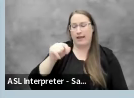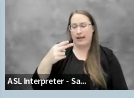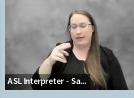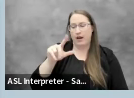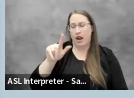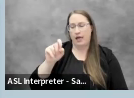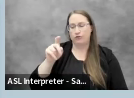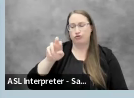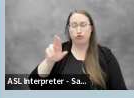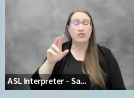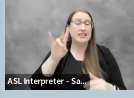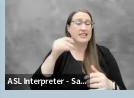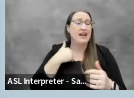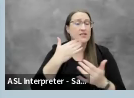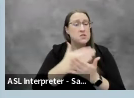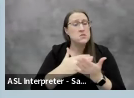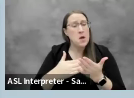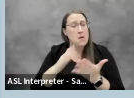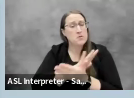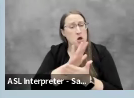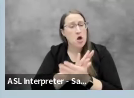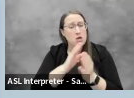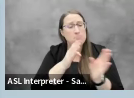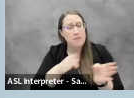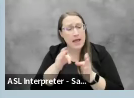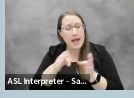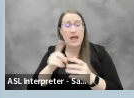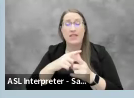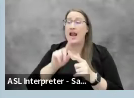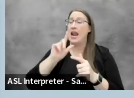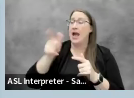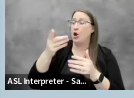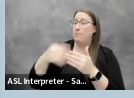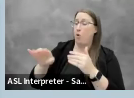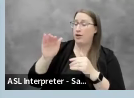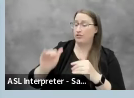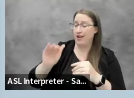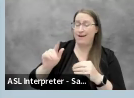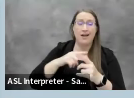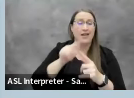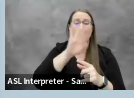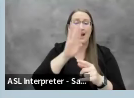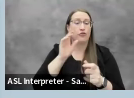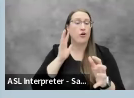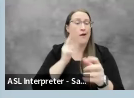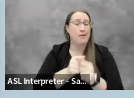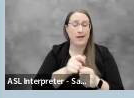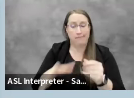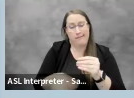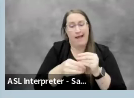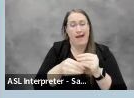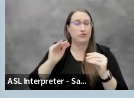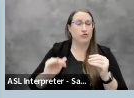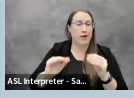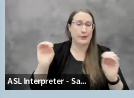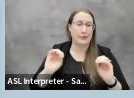prepare some estate planning documents, and then he later had a child, and he never updated his estate documents to